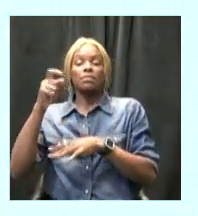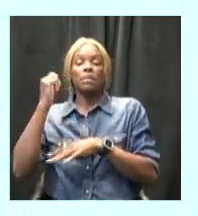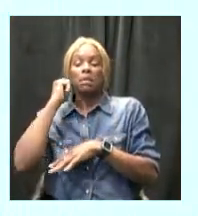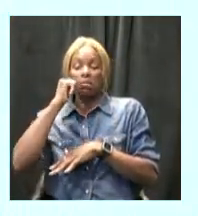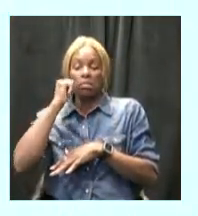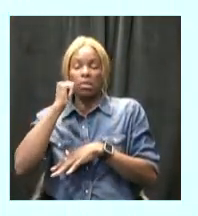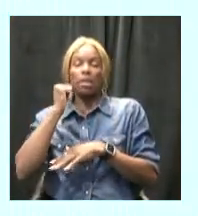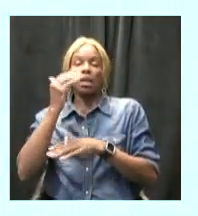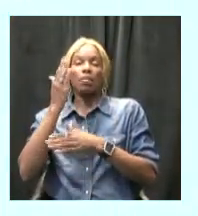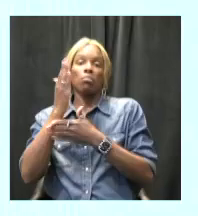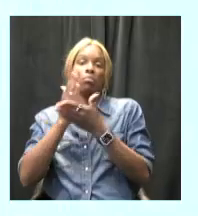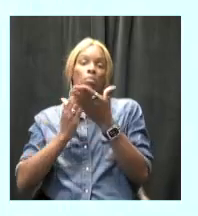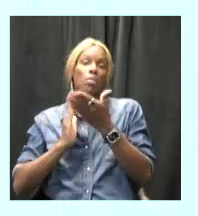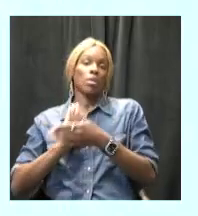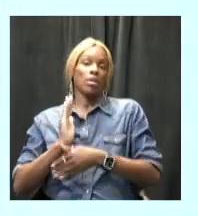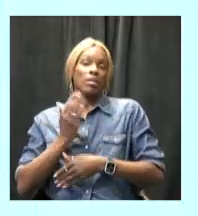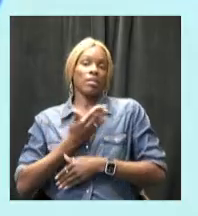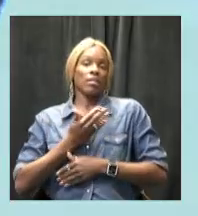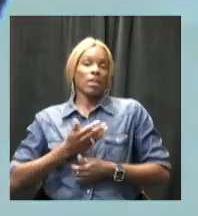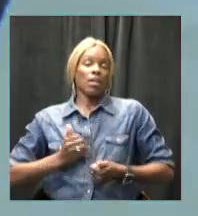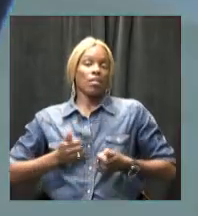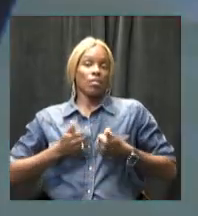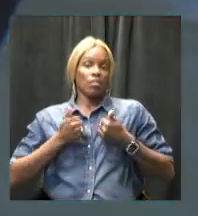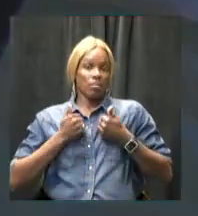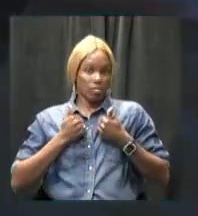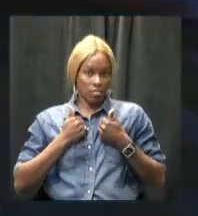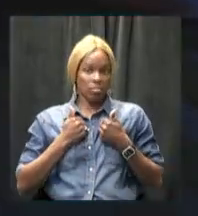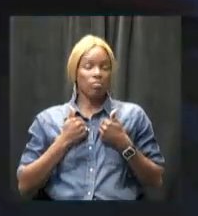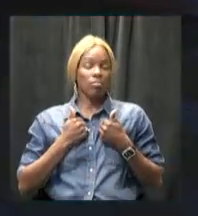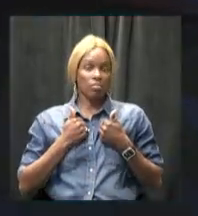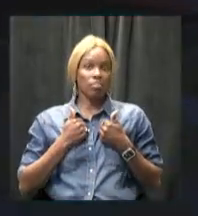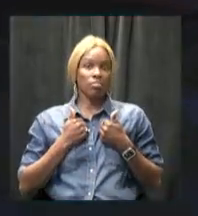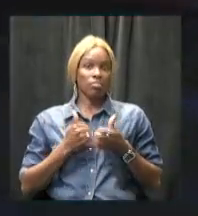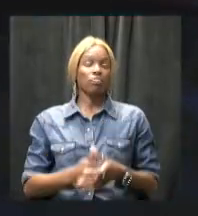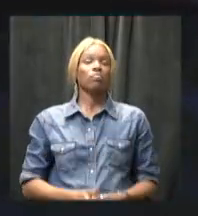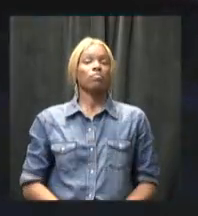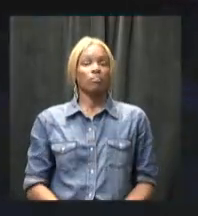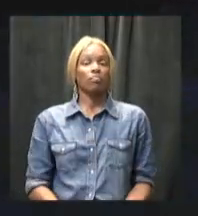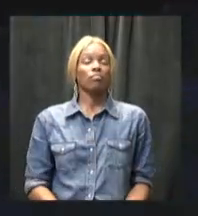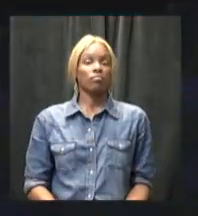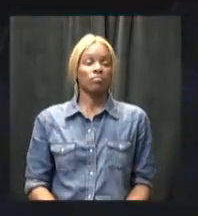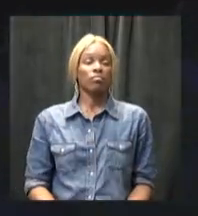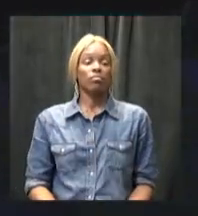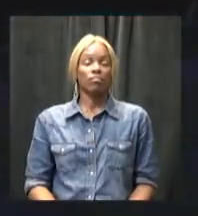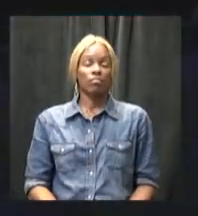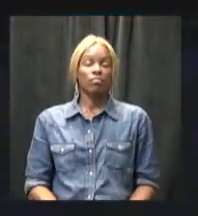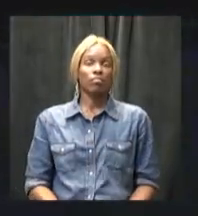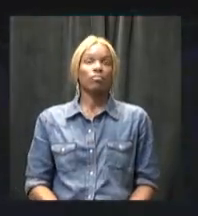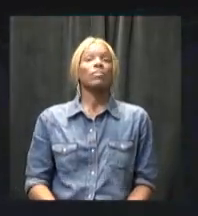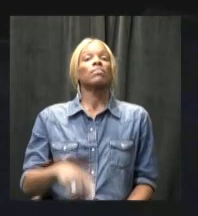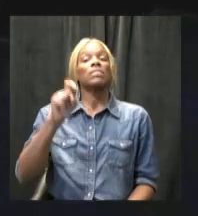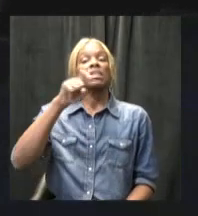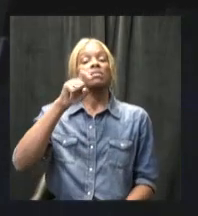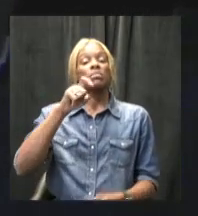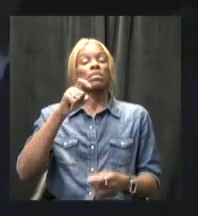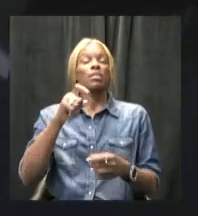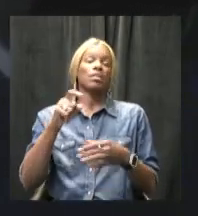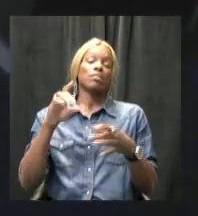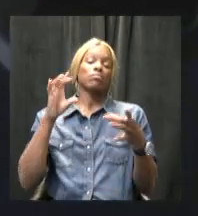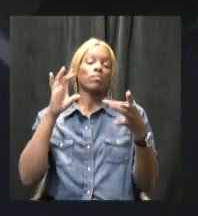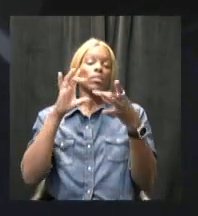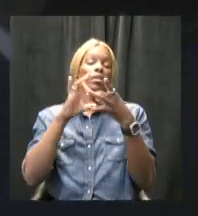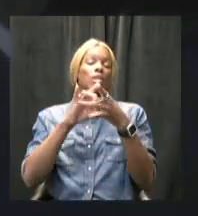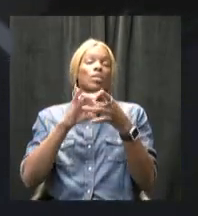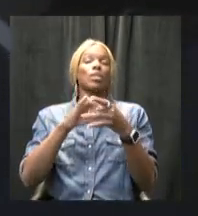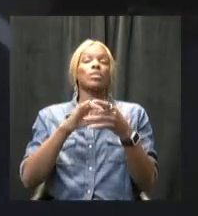your life. It means that you've got to be devoted to the Word of God, that you've got to make it a part of your regular